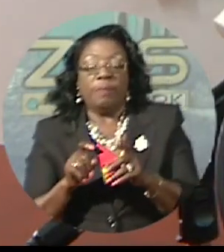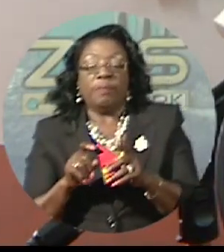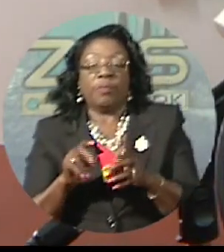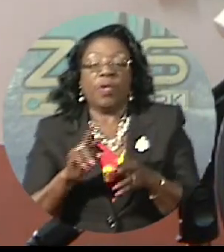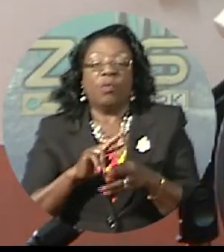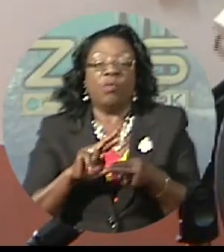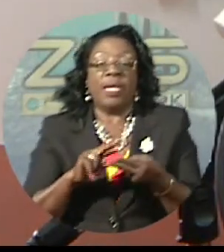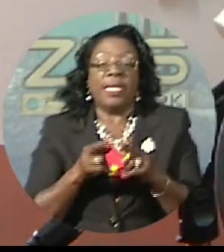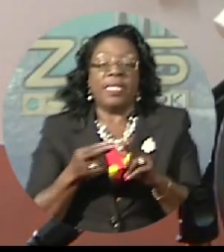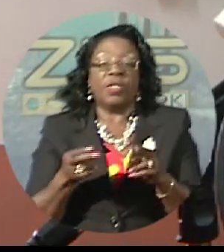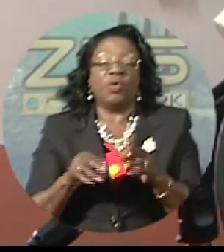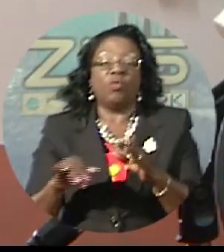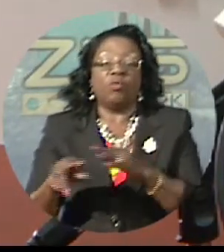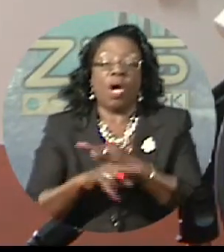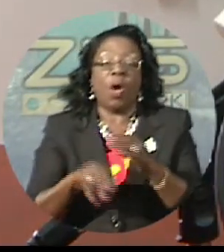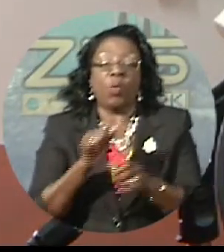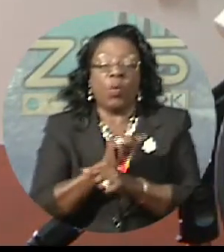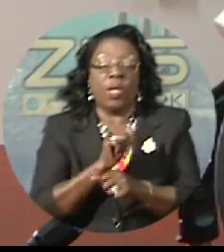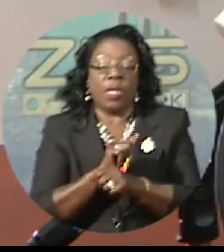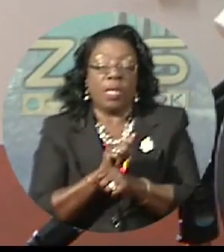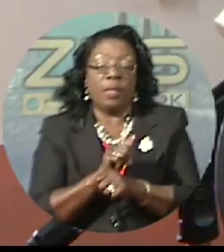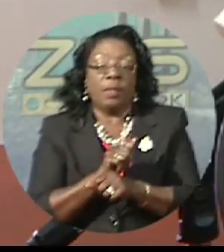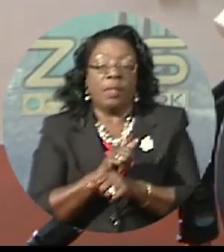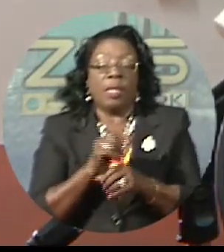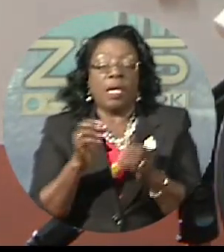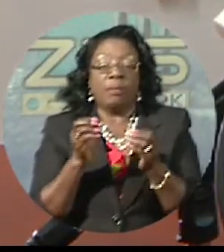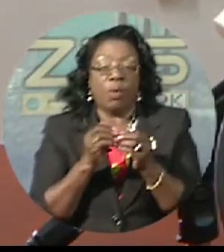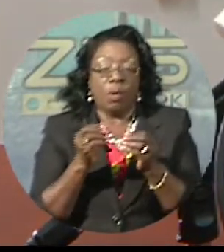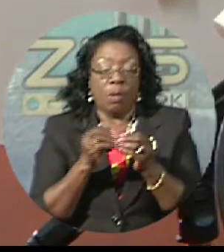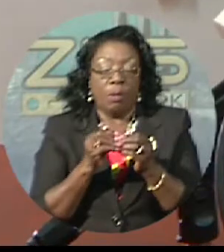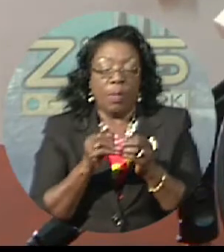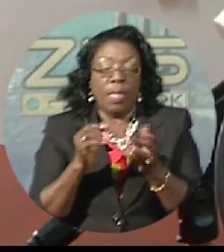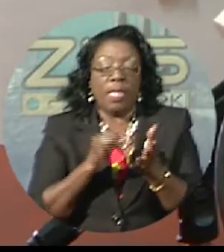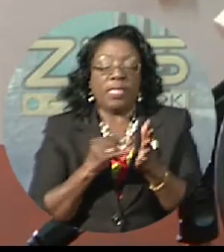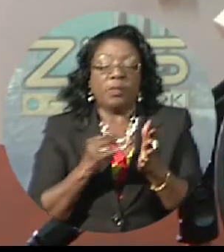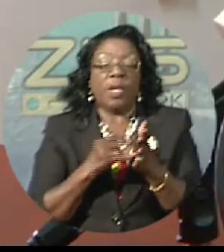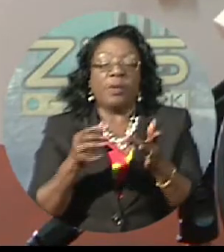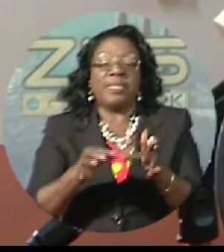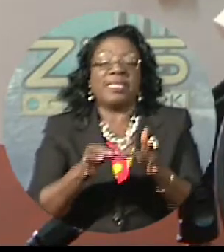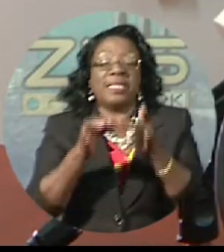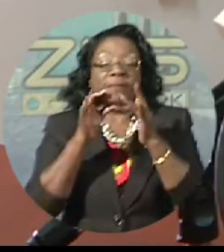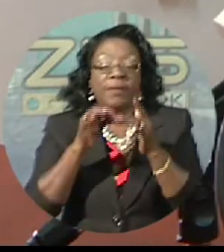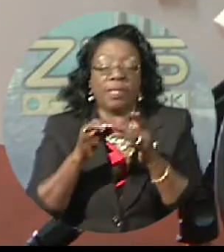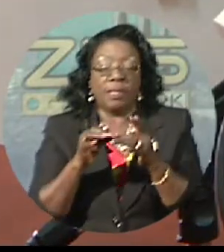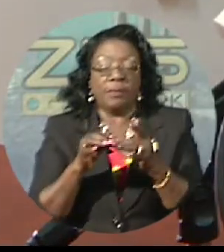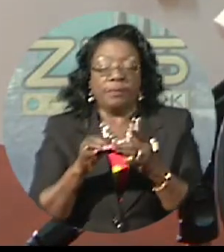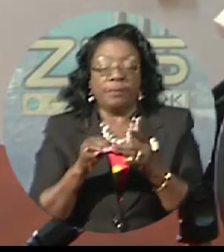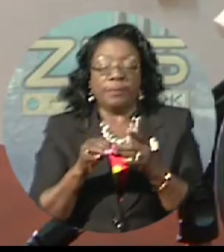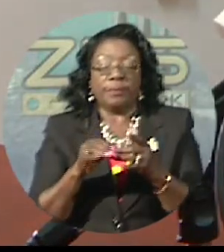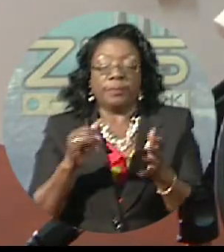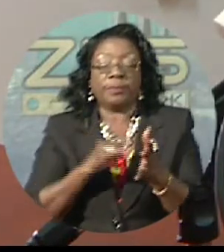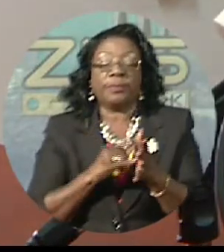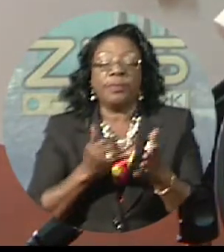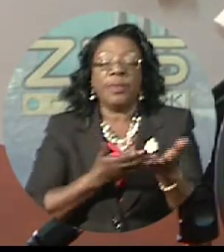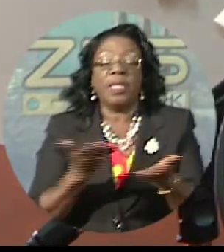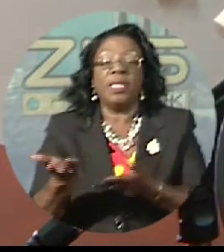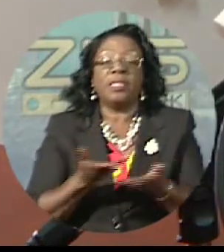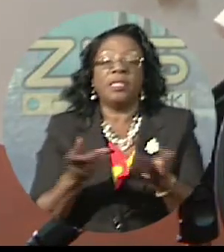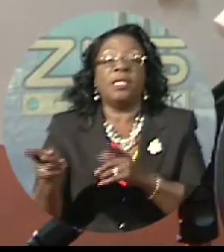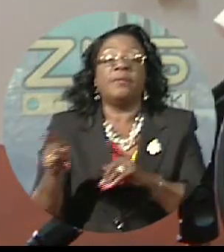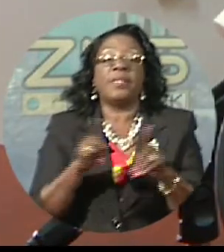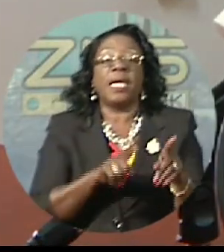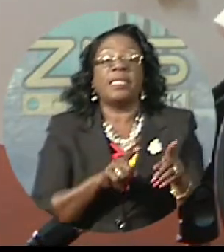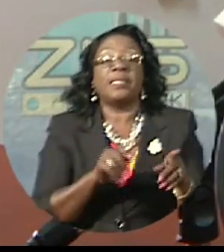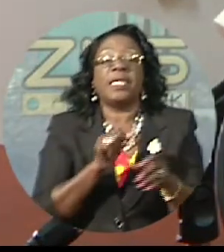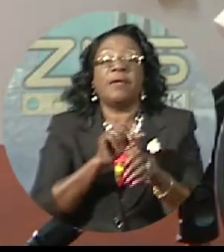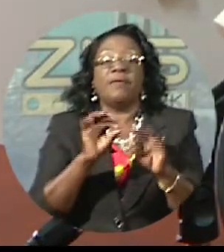to ground handling, etc. But it's very significant because it serves as a framework,